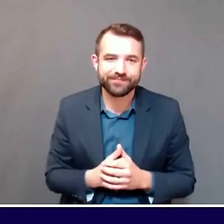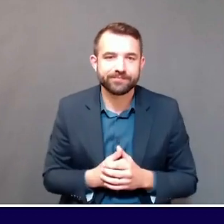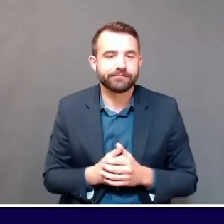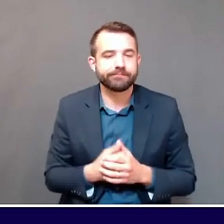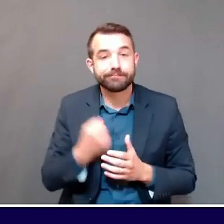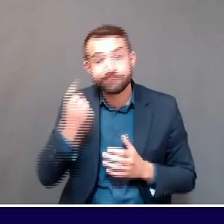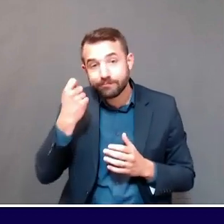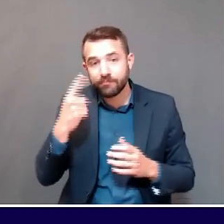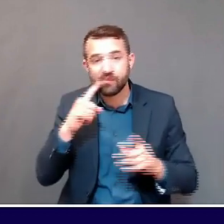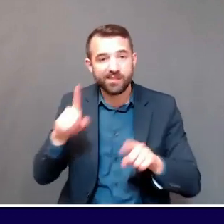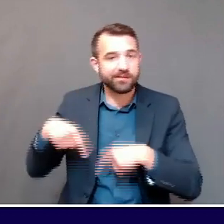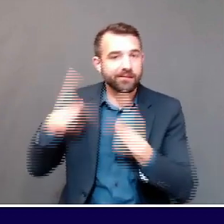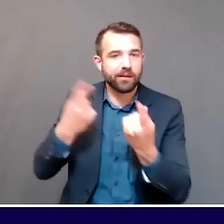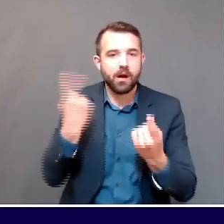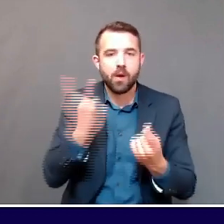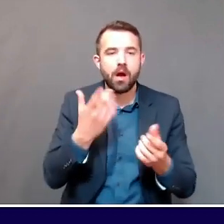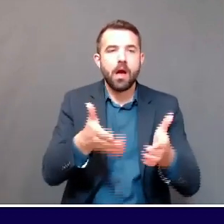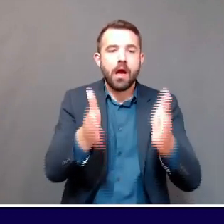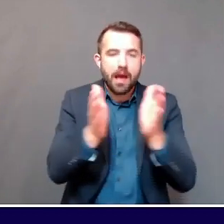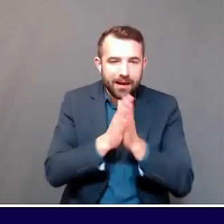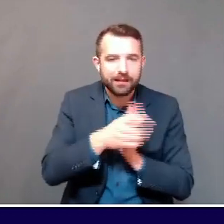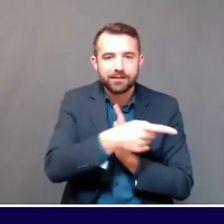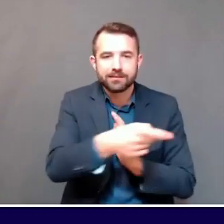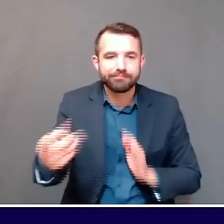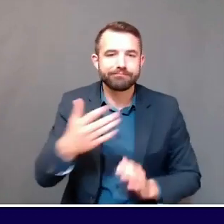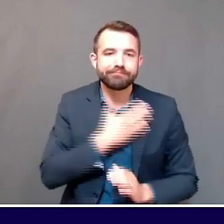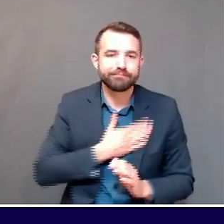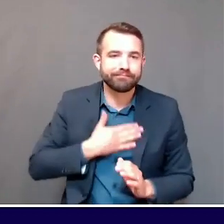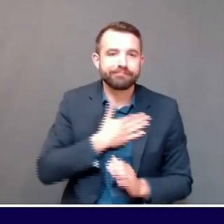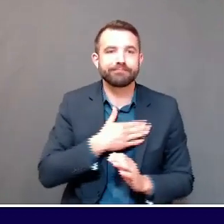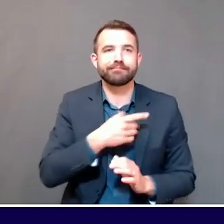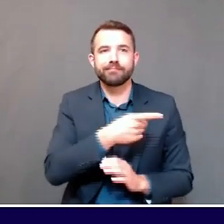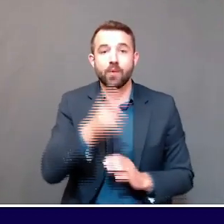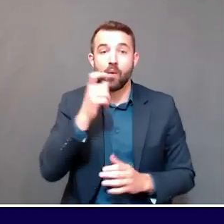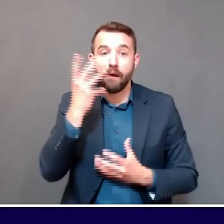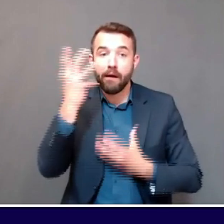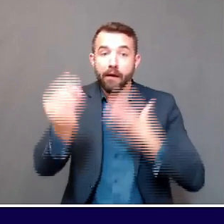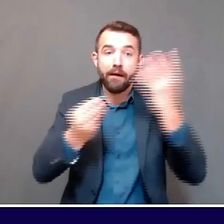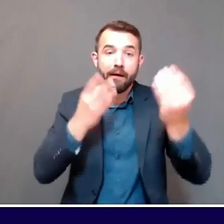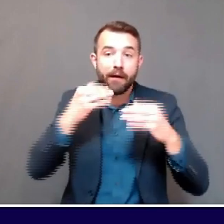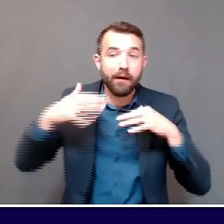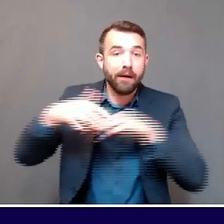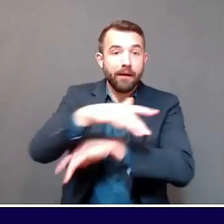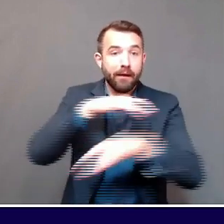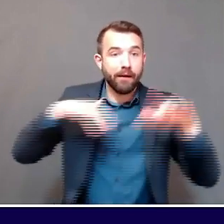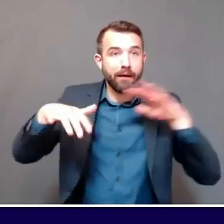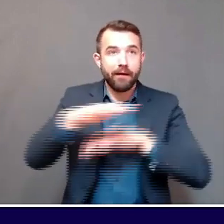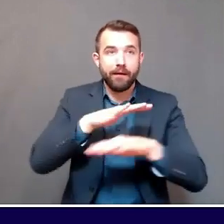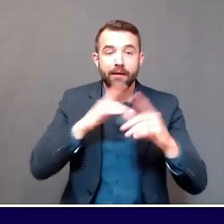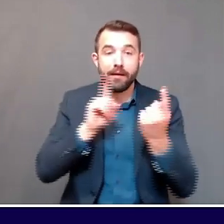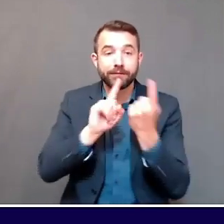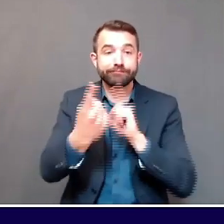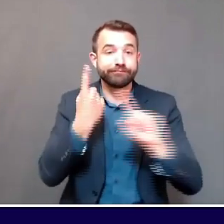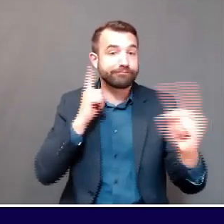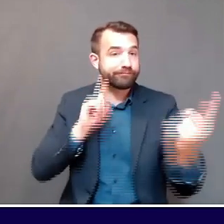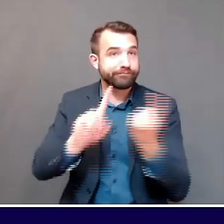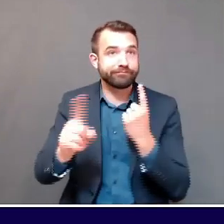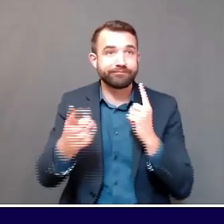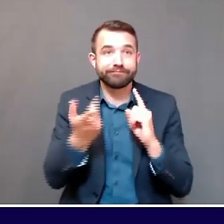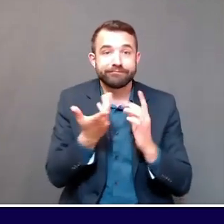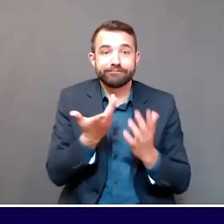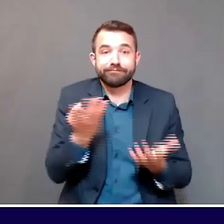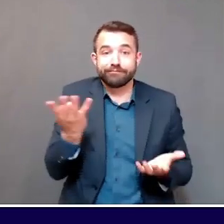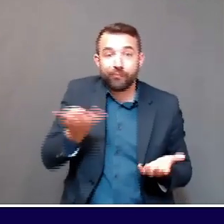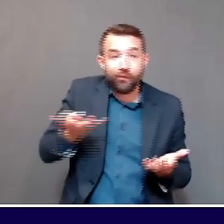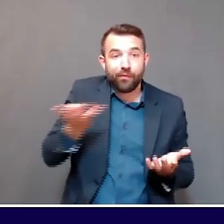truly do ask everyone who is venturing outside for any type of social communal gathering to please